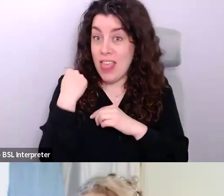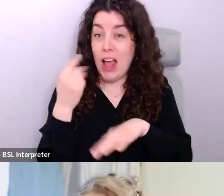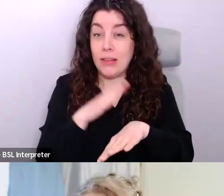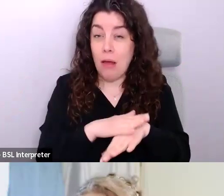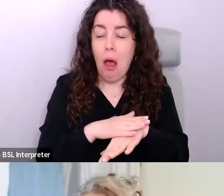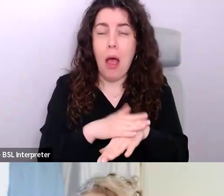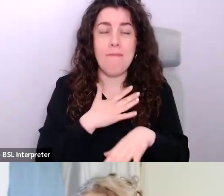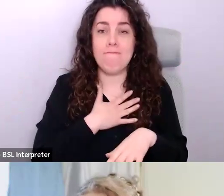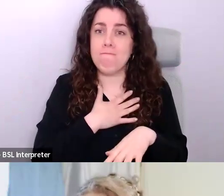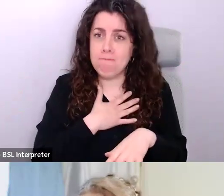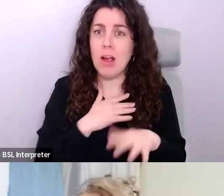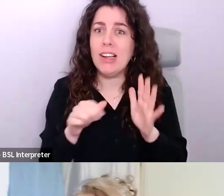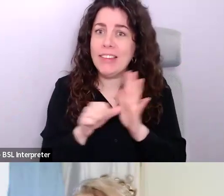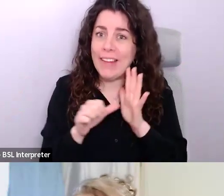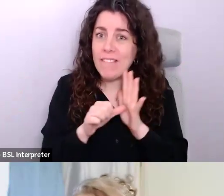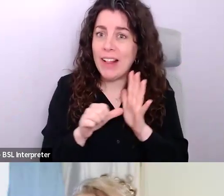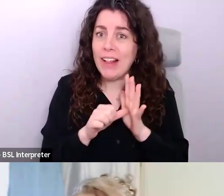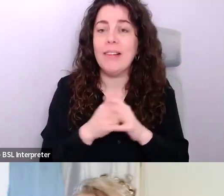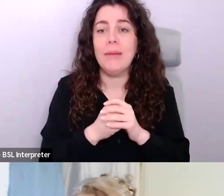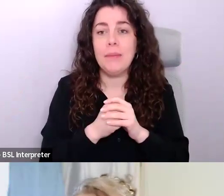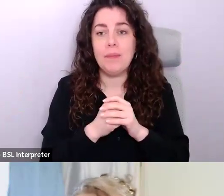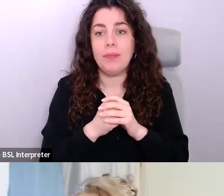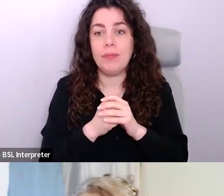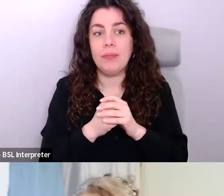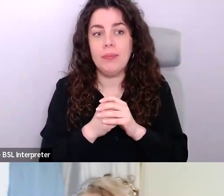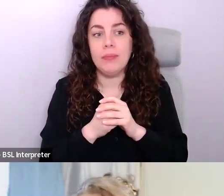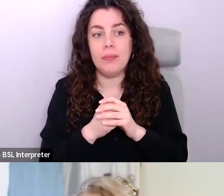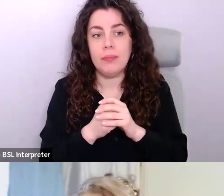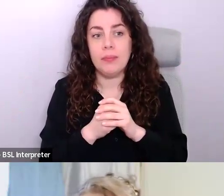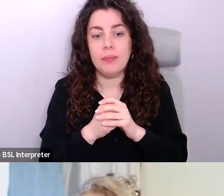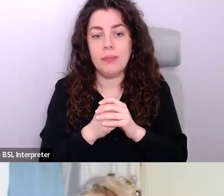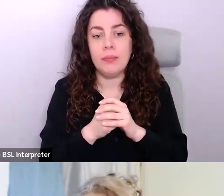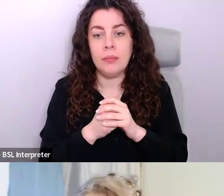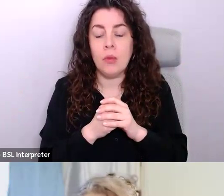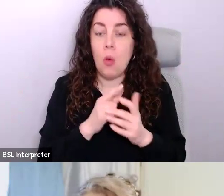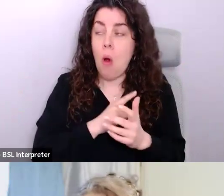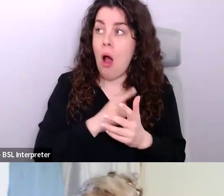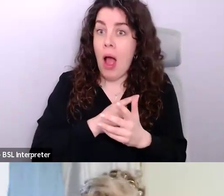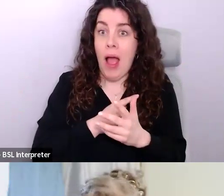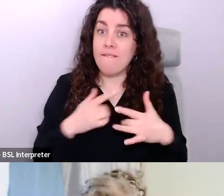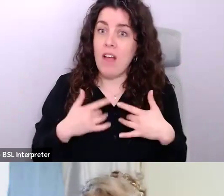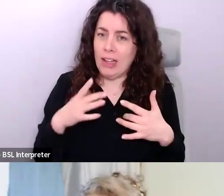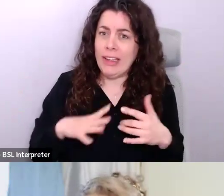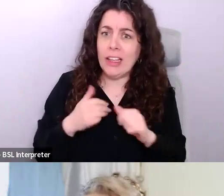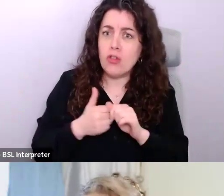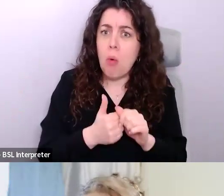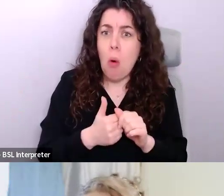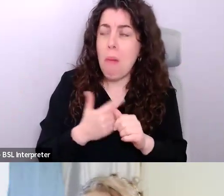difficult because I didn't have the support that I felt that I needed when